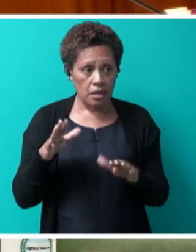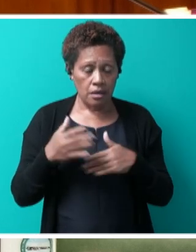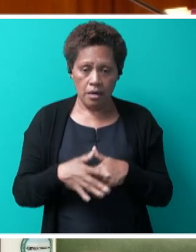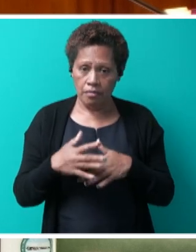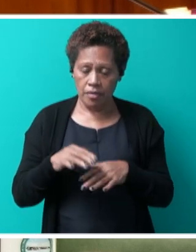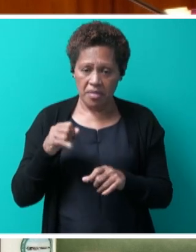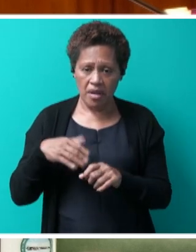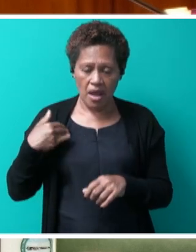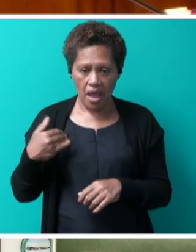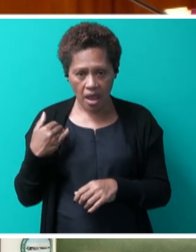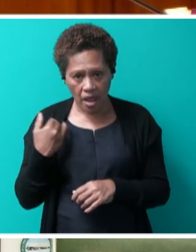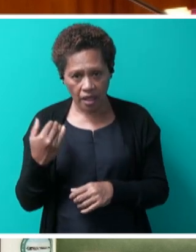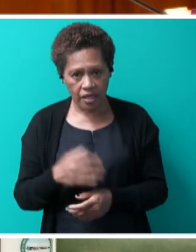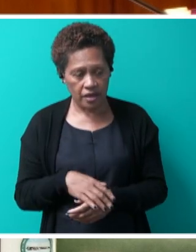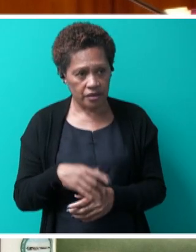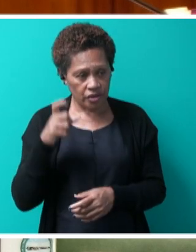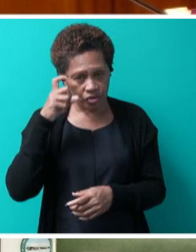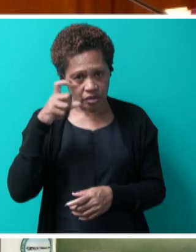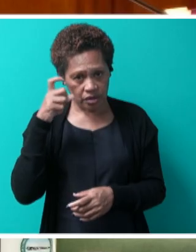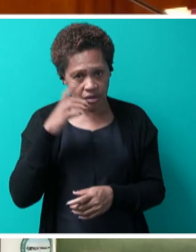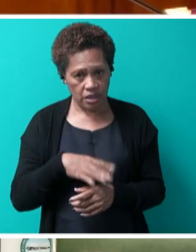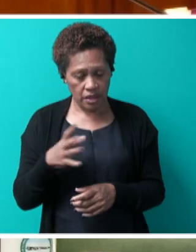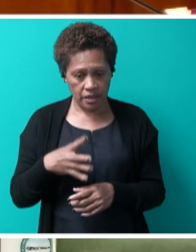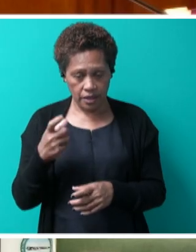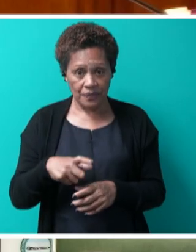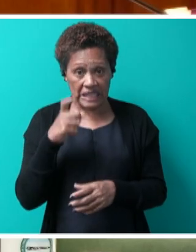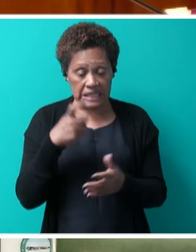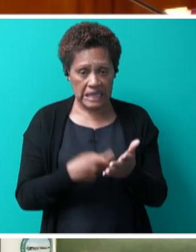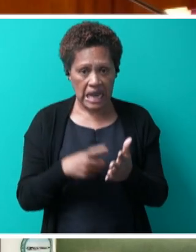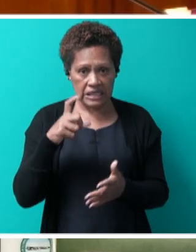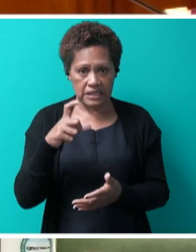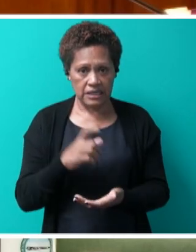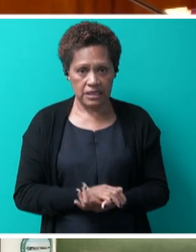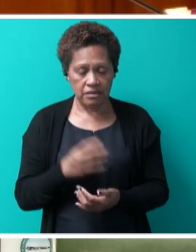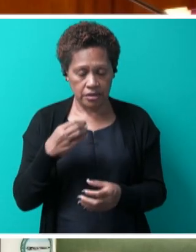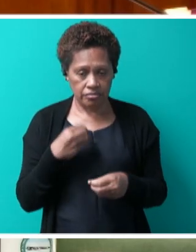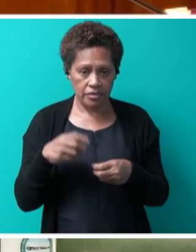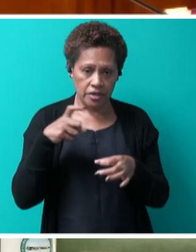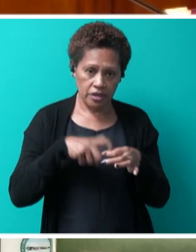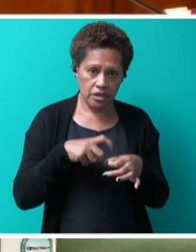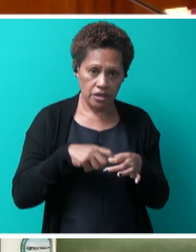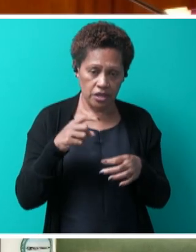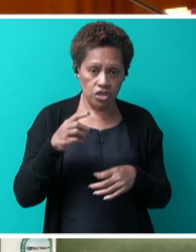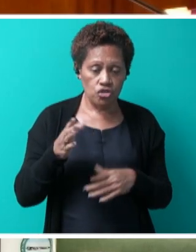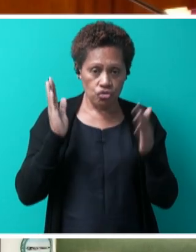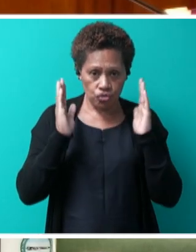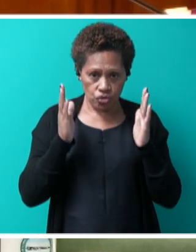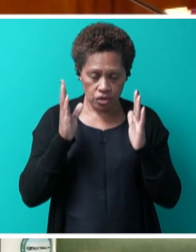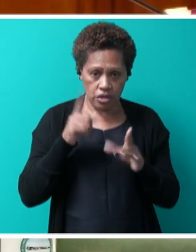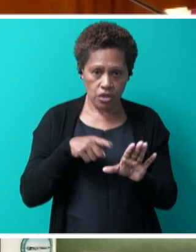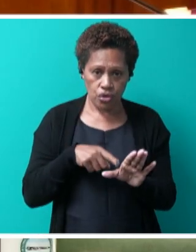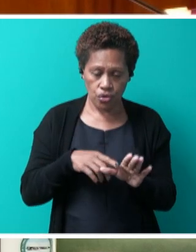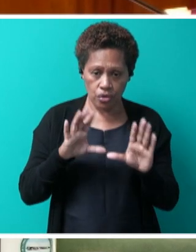concerns, and of course, referendum and the CRC. Engagement with churches and youth groups have also enabled us to